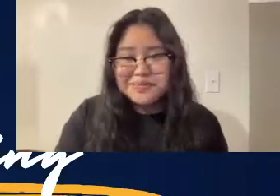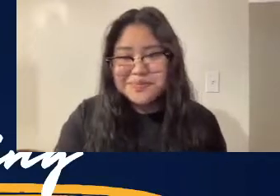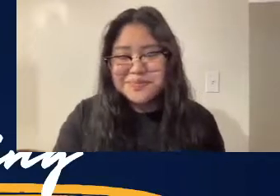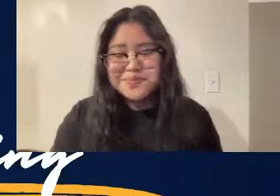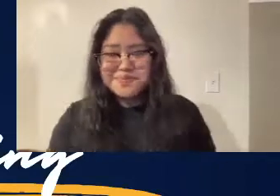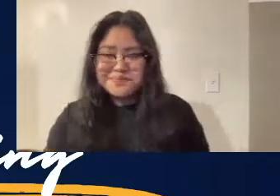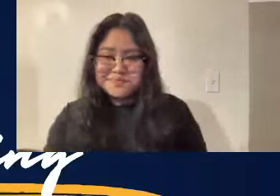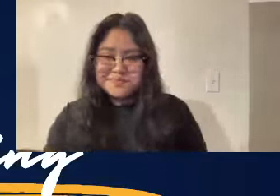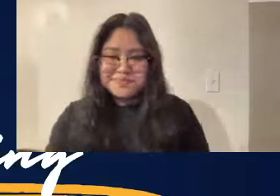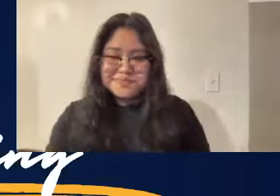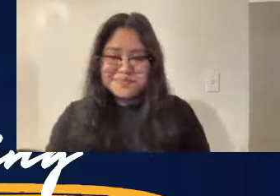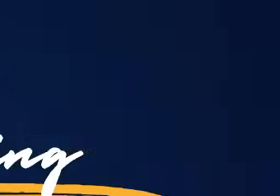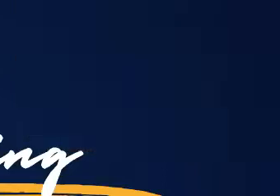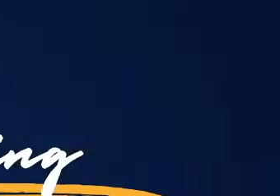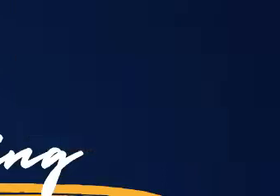Thank you.